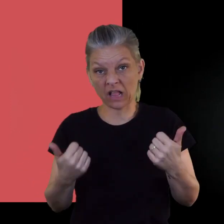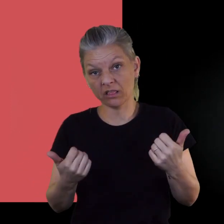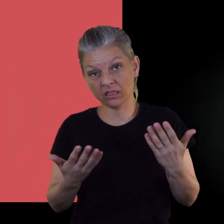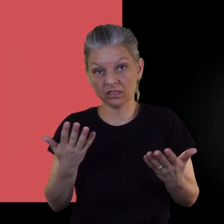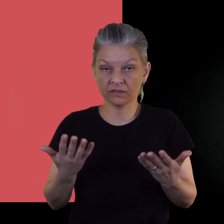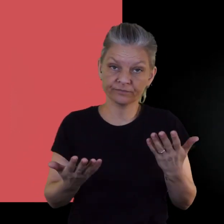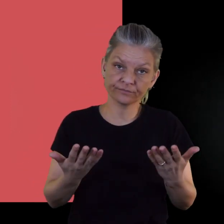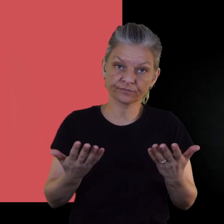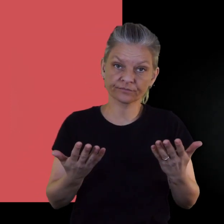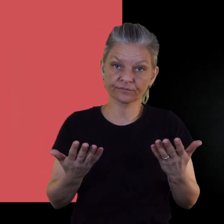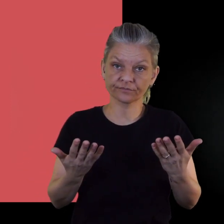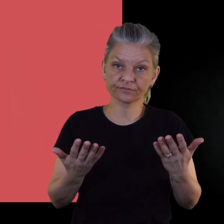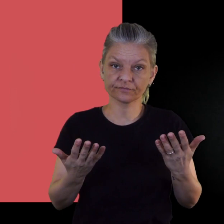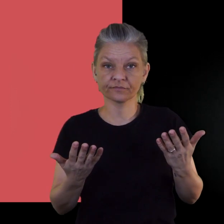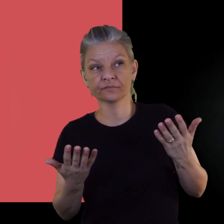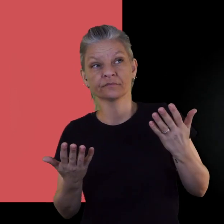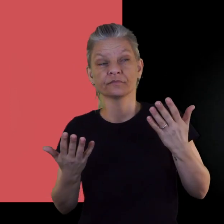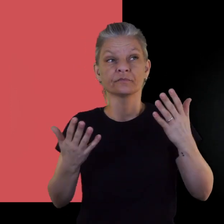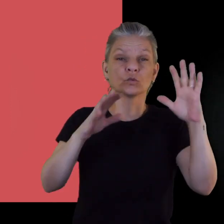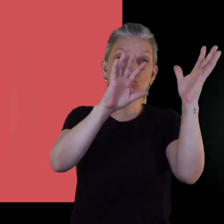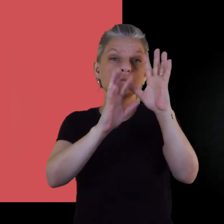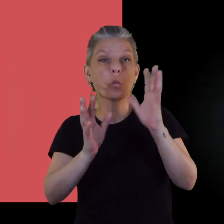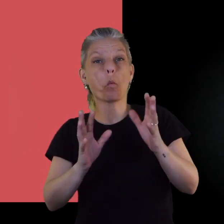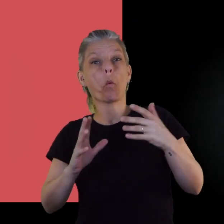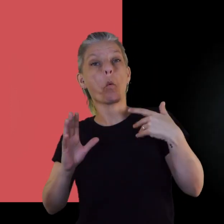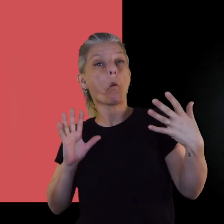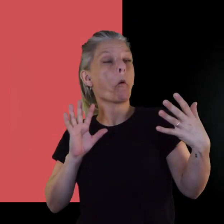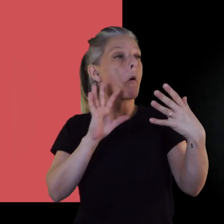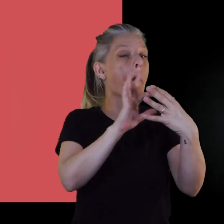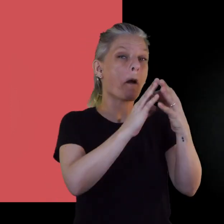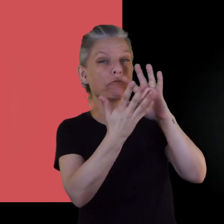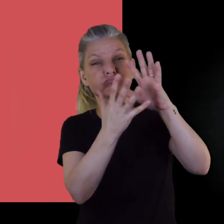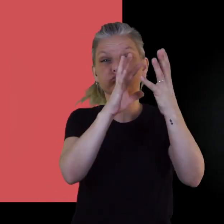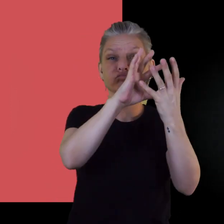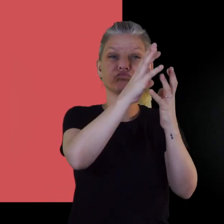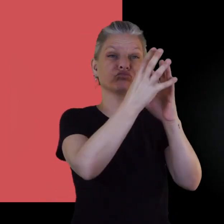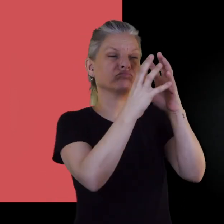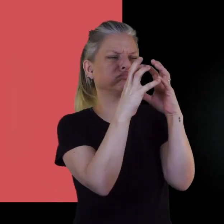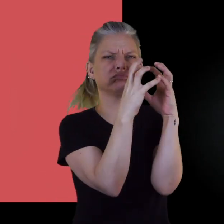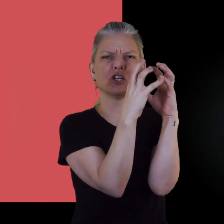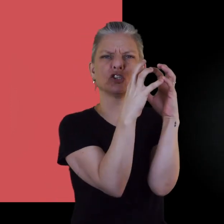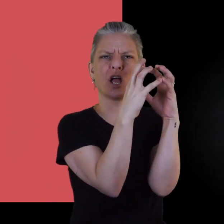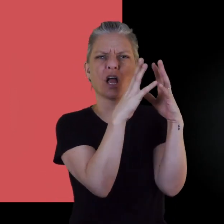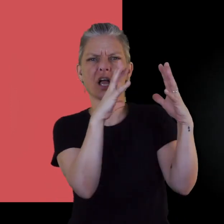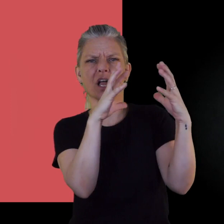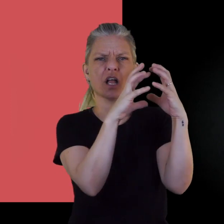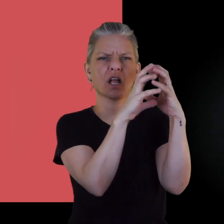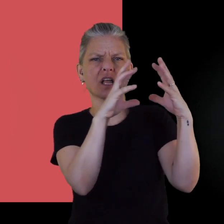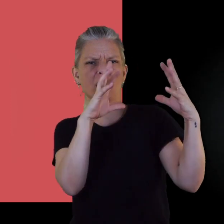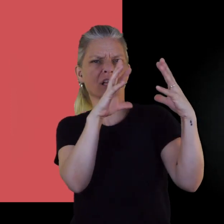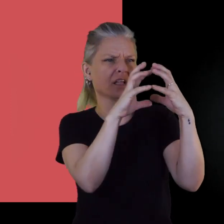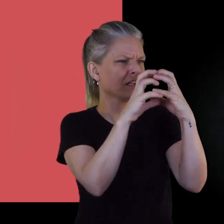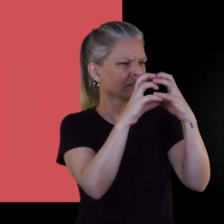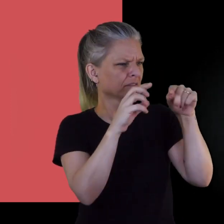health. Somehow riding with the storm is how the pressure was expelled. Paradox is written like a